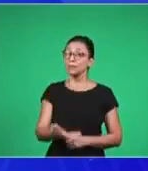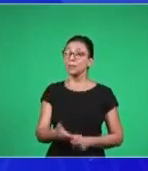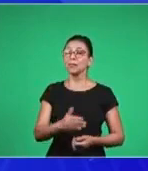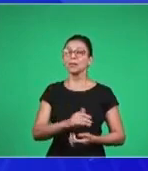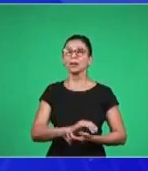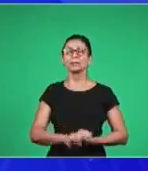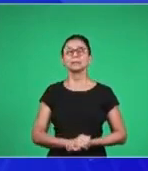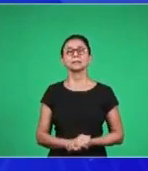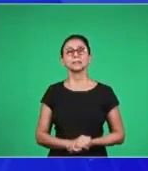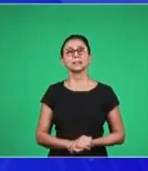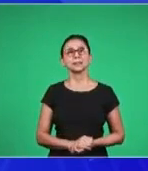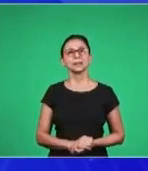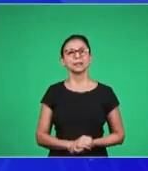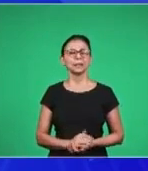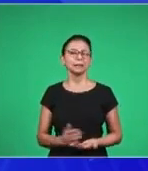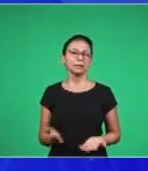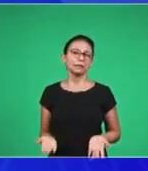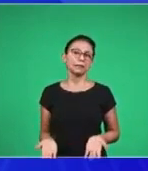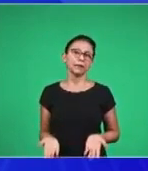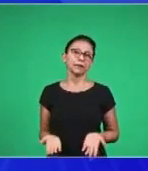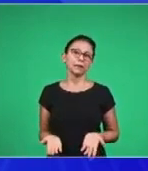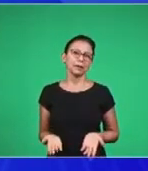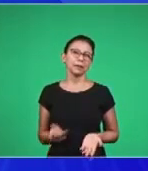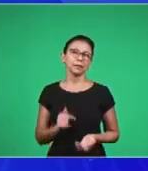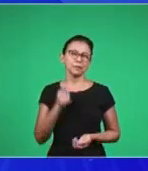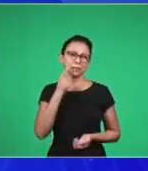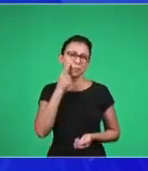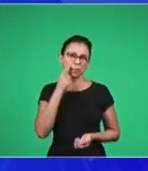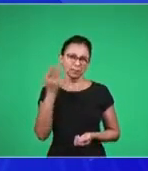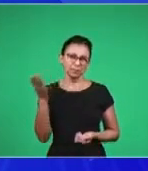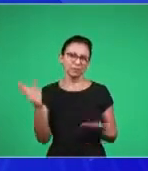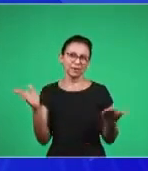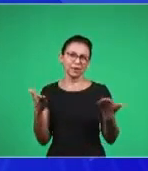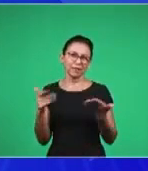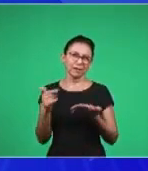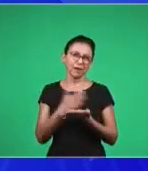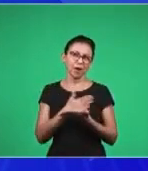from all over Brazil and all over the world as well.